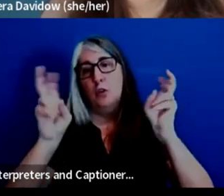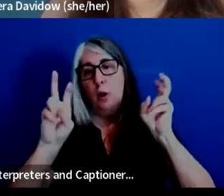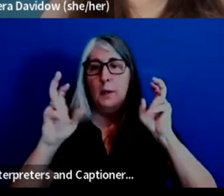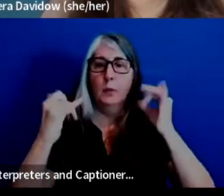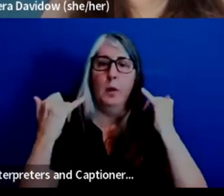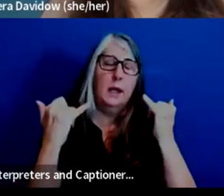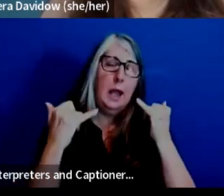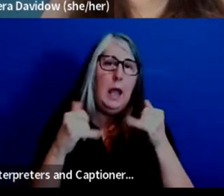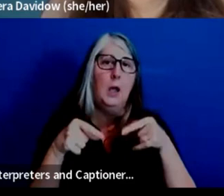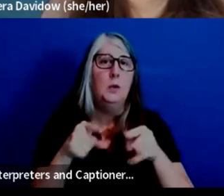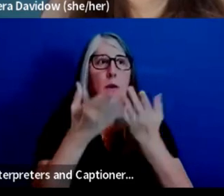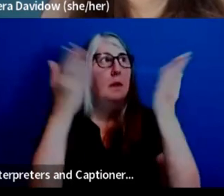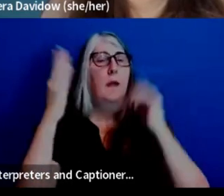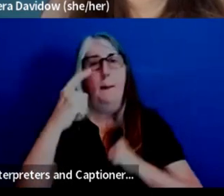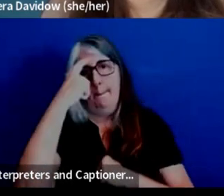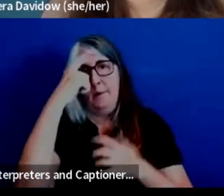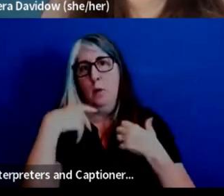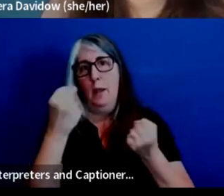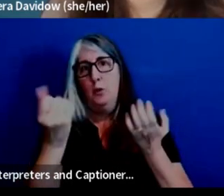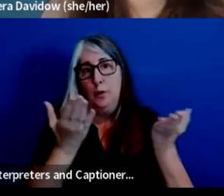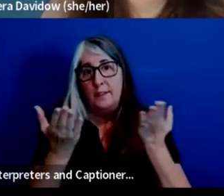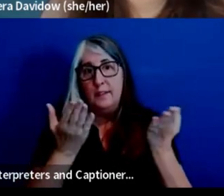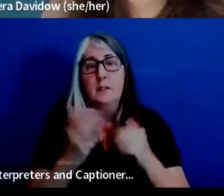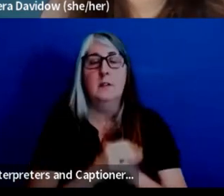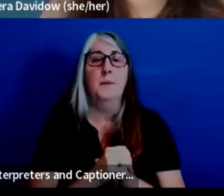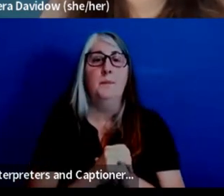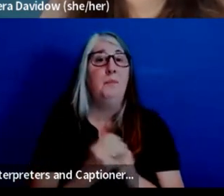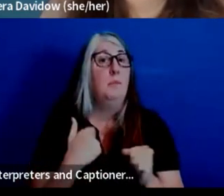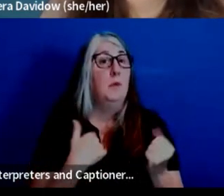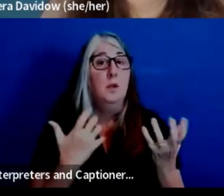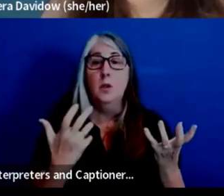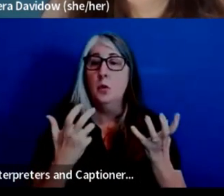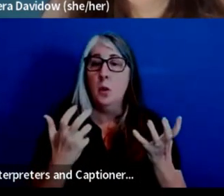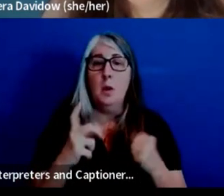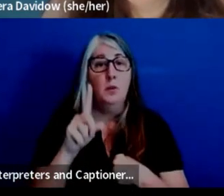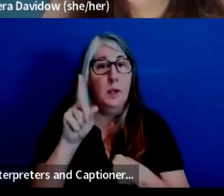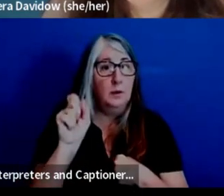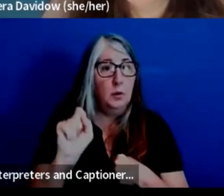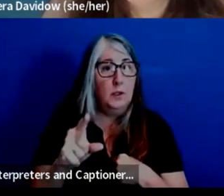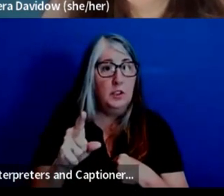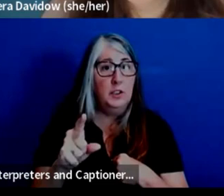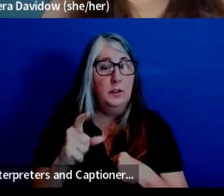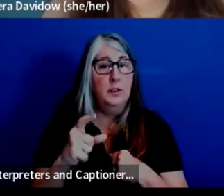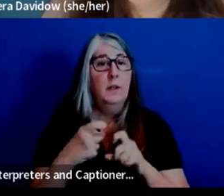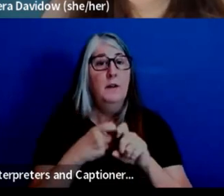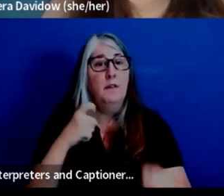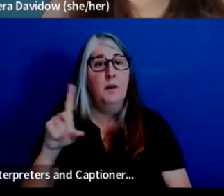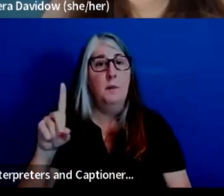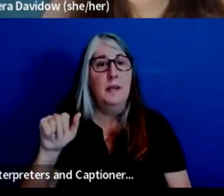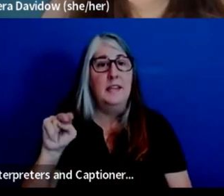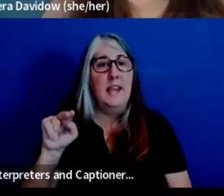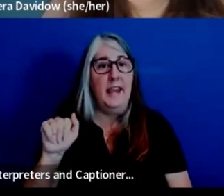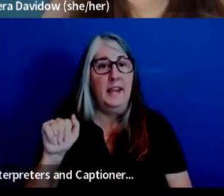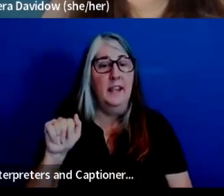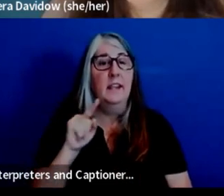lot of mental health service systems. And so I'd like to lift up a question from Dana in chat. How do we